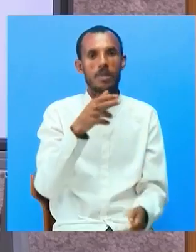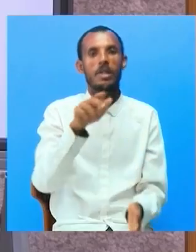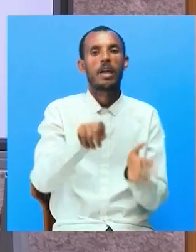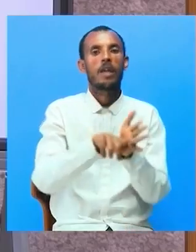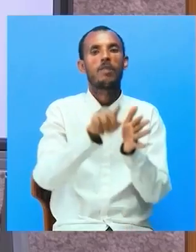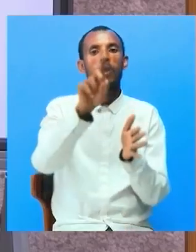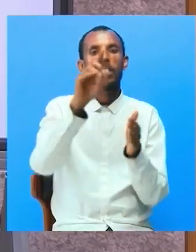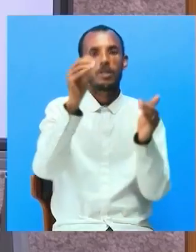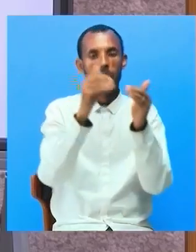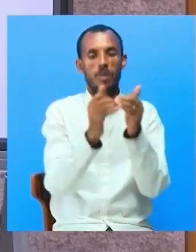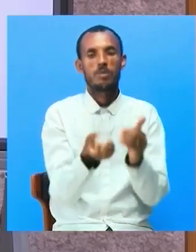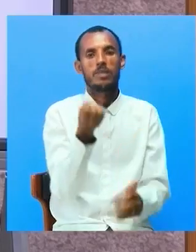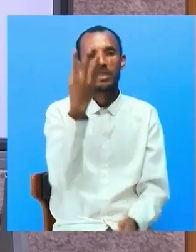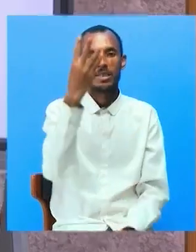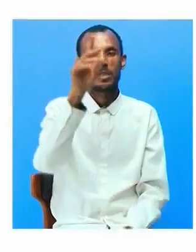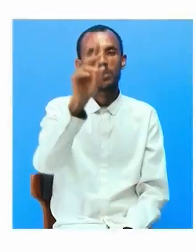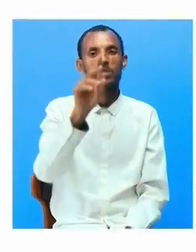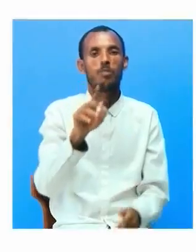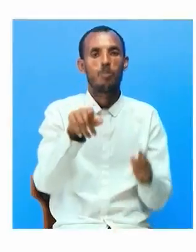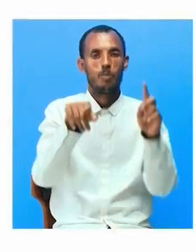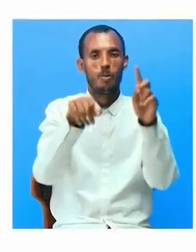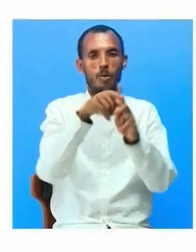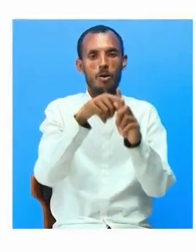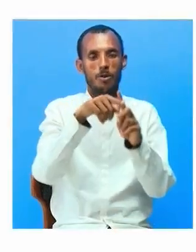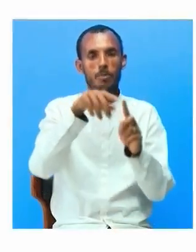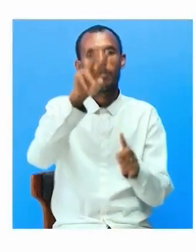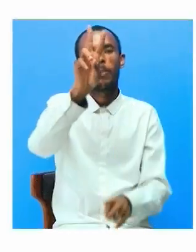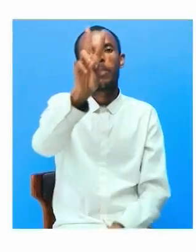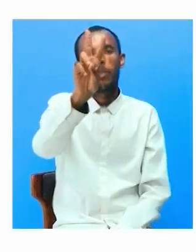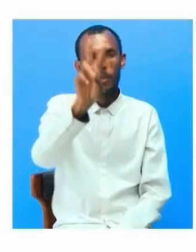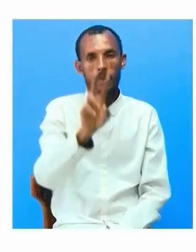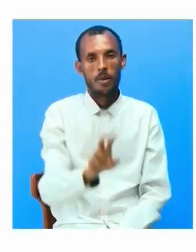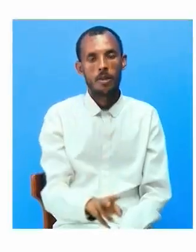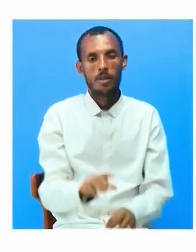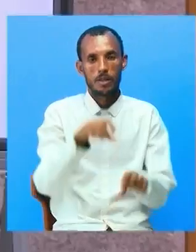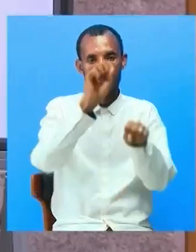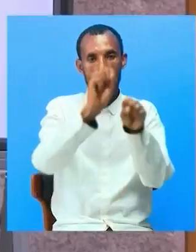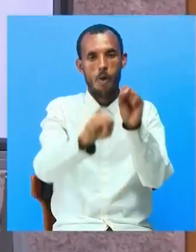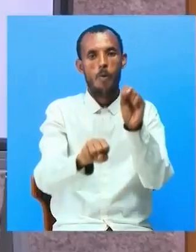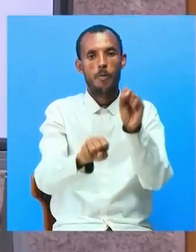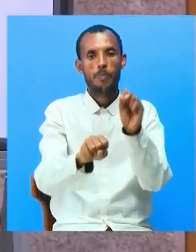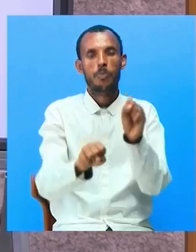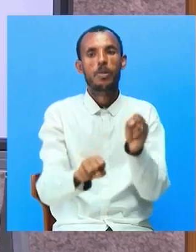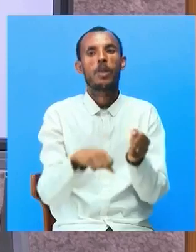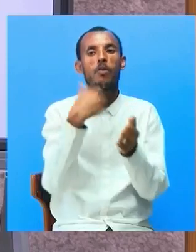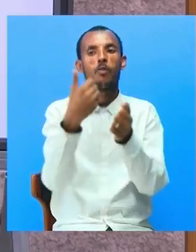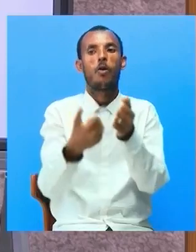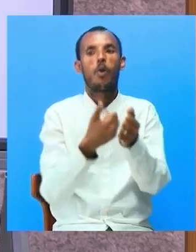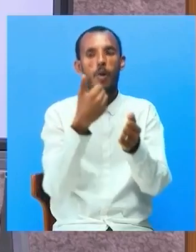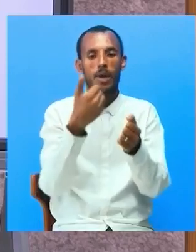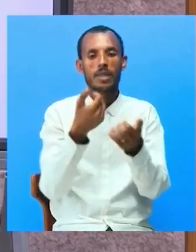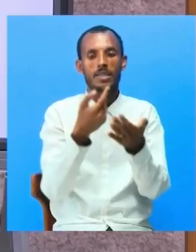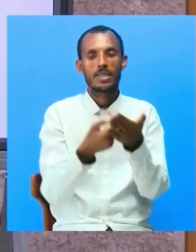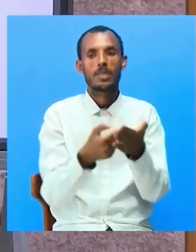-1 gives us +2. So, following this, we can conclude